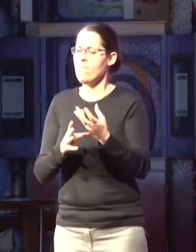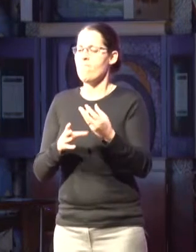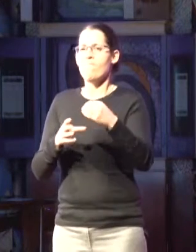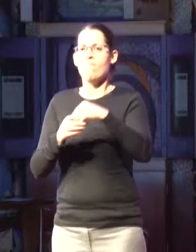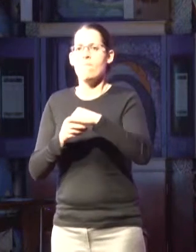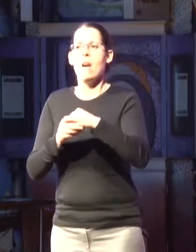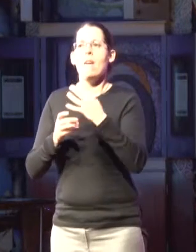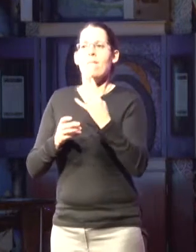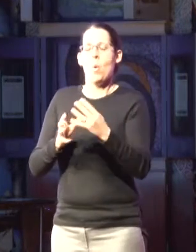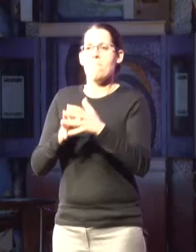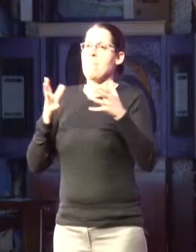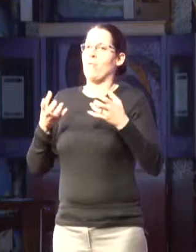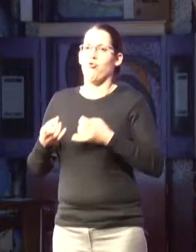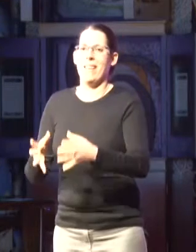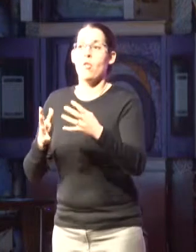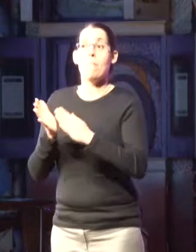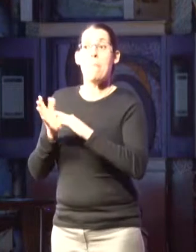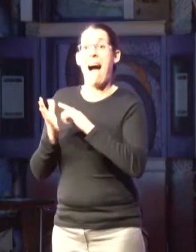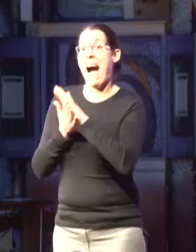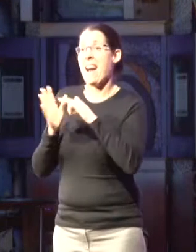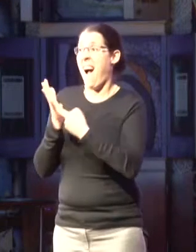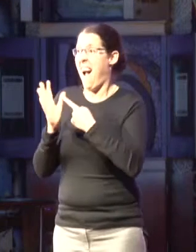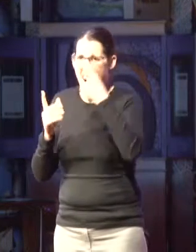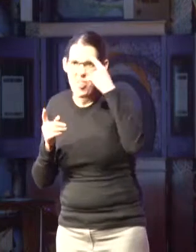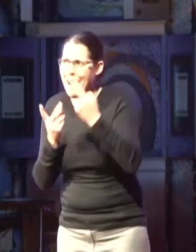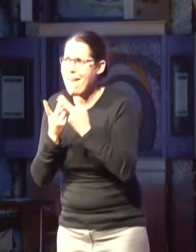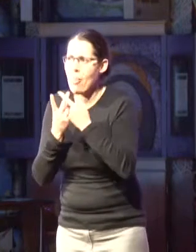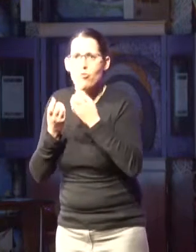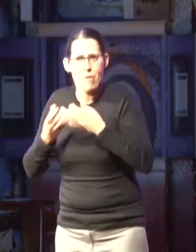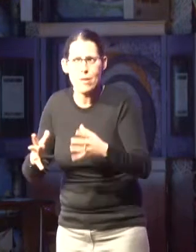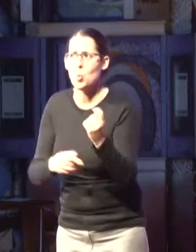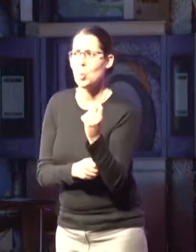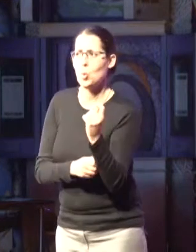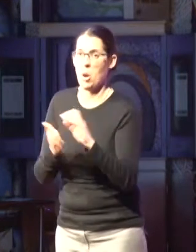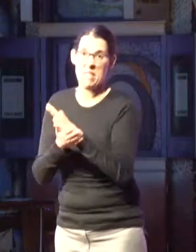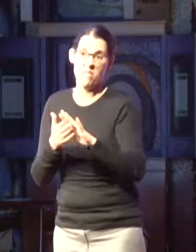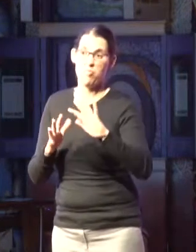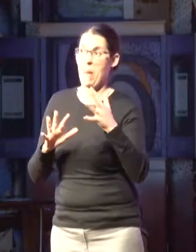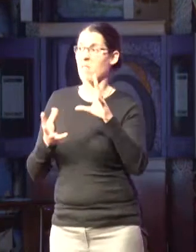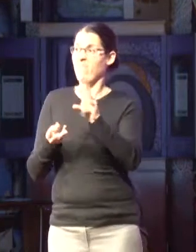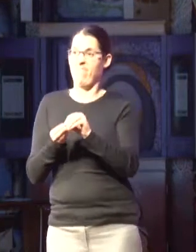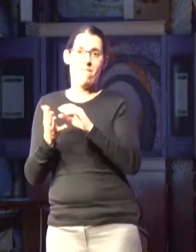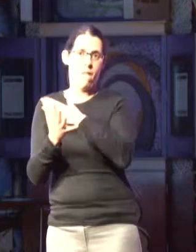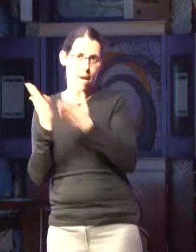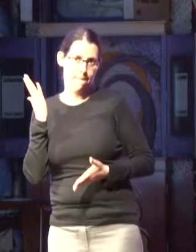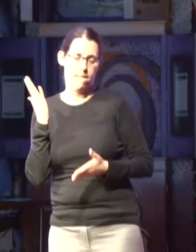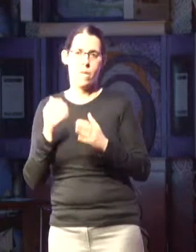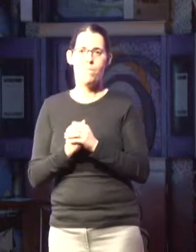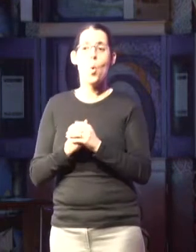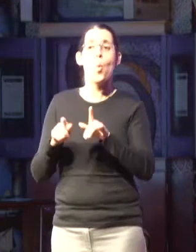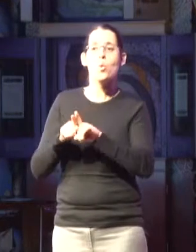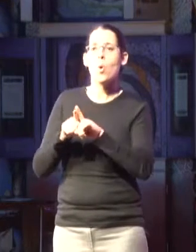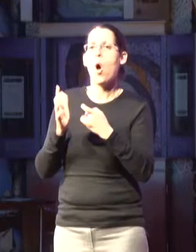of Mahara, and I think there's another one coming out very soon, so that's probably 5. And what's more, he's shown a